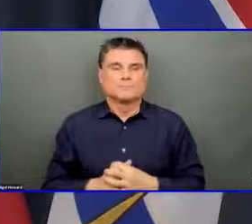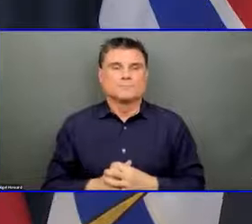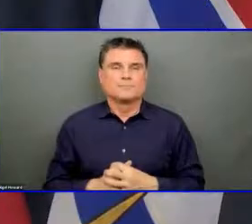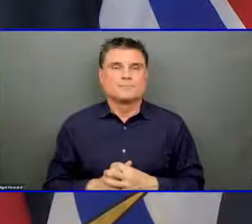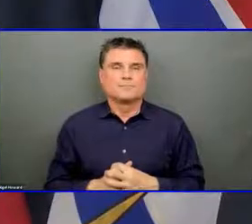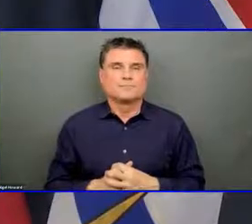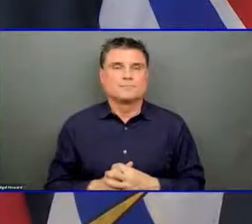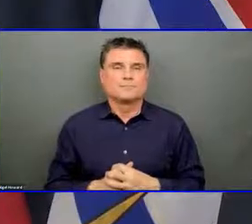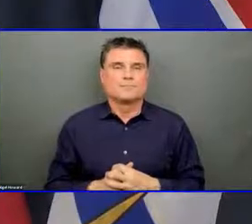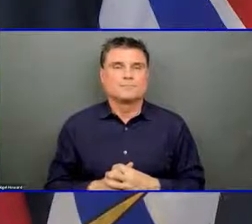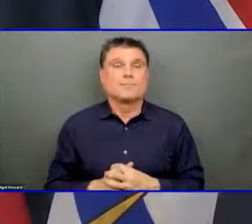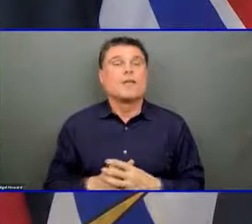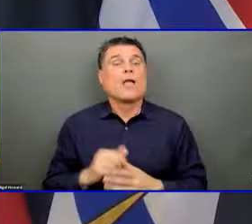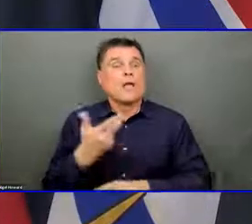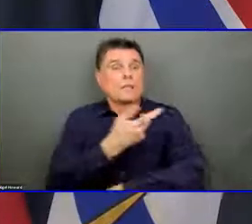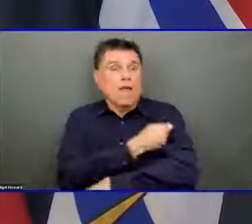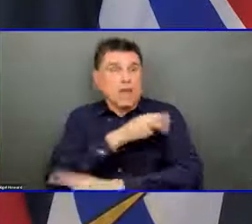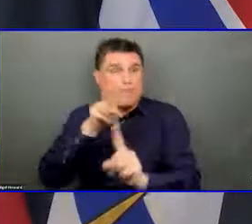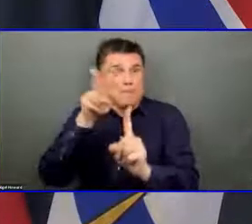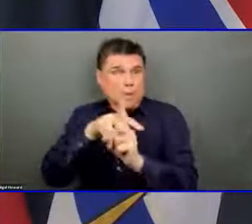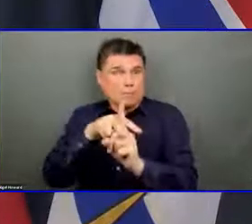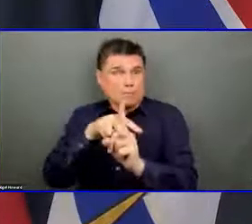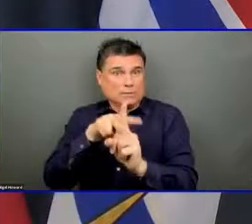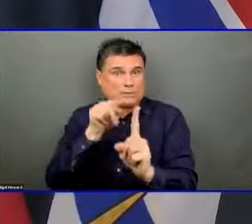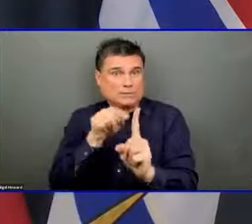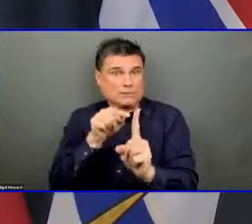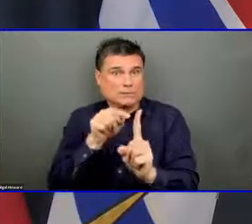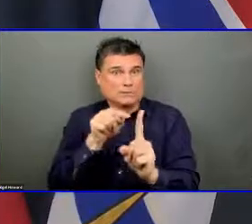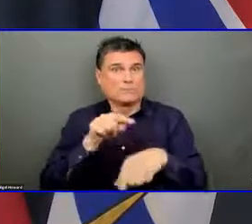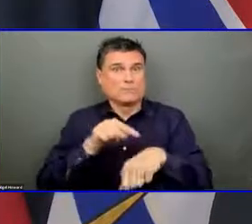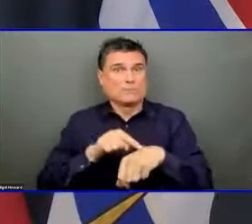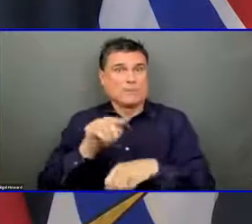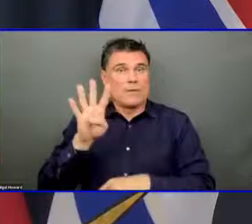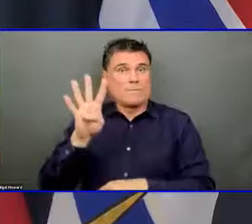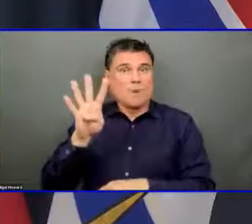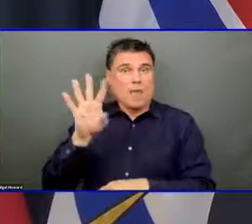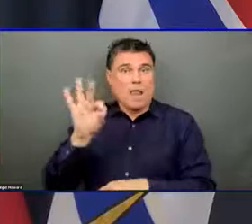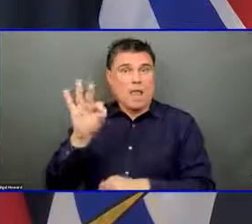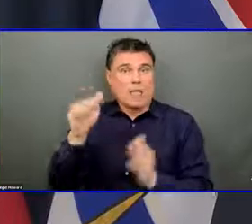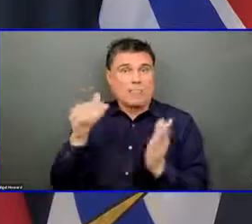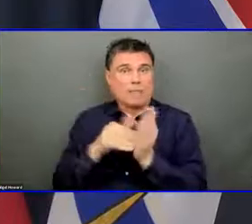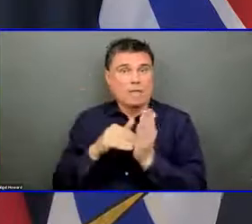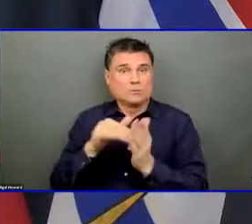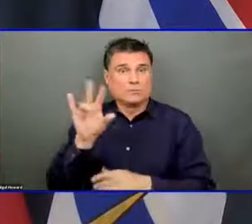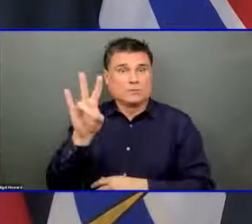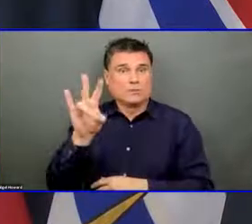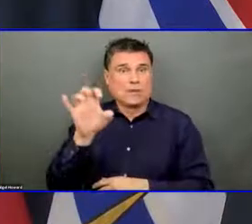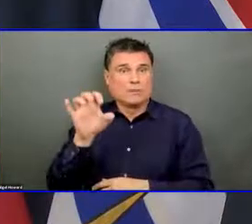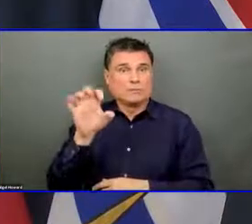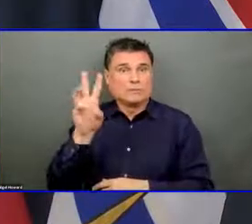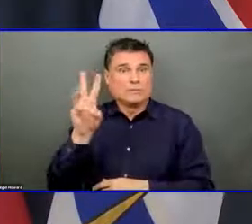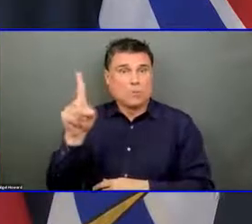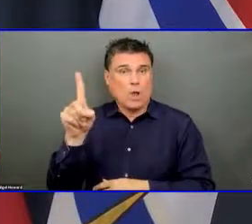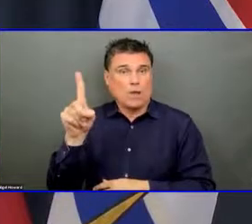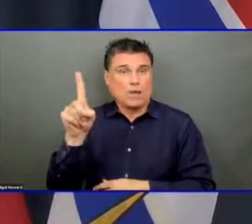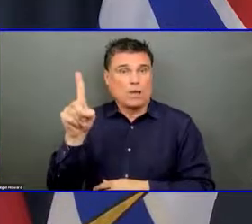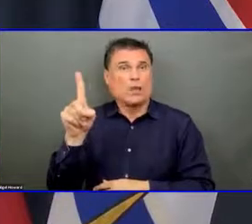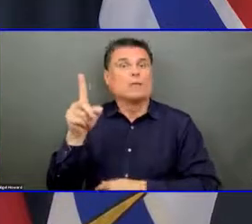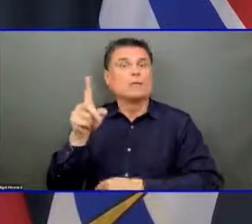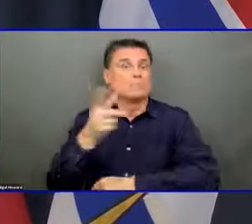was 49,761 across health authorities. That's 20,984 in Fraser Health,